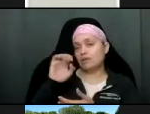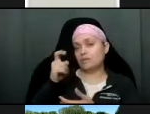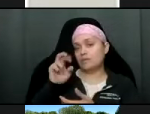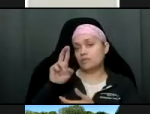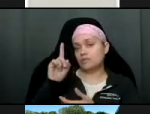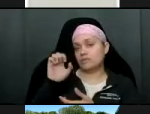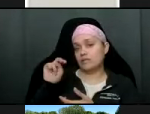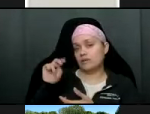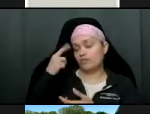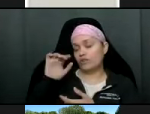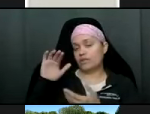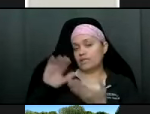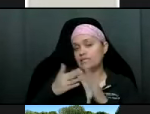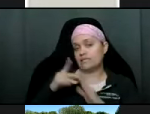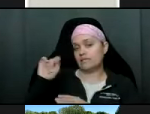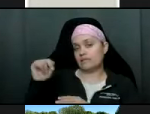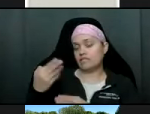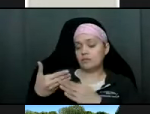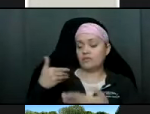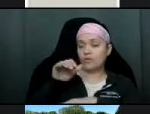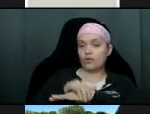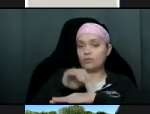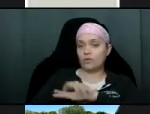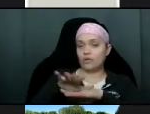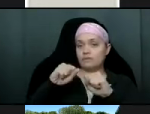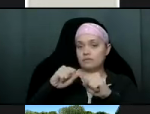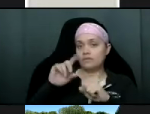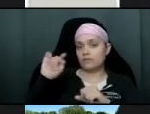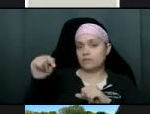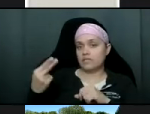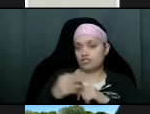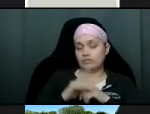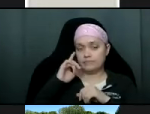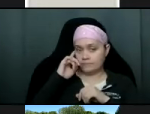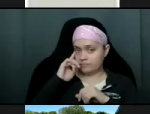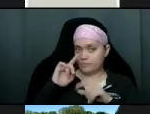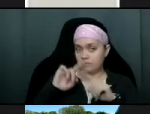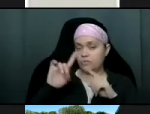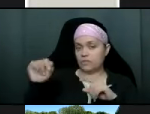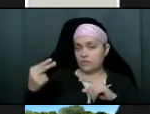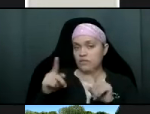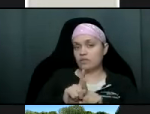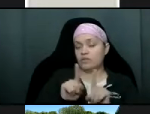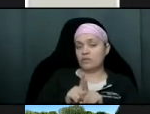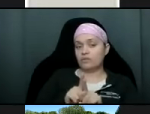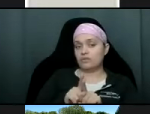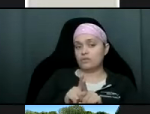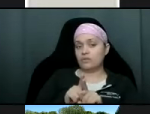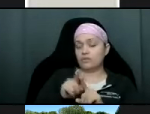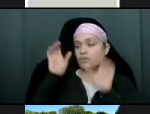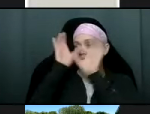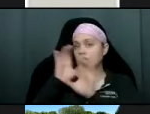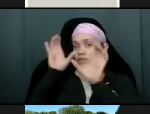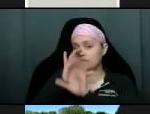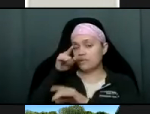city, before the British got it from the Dutch. Well, the Dutch were also out exploring